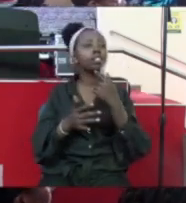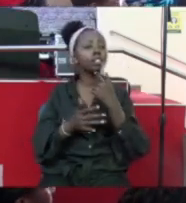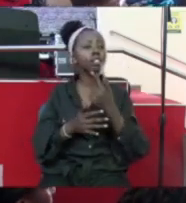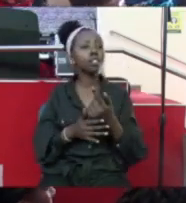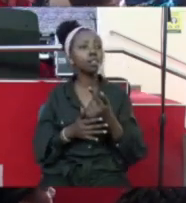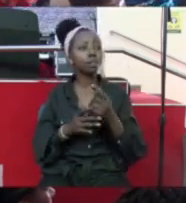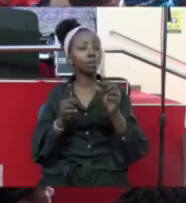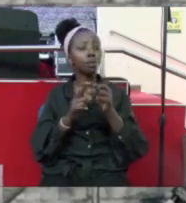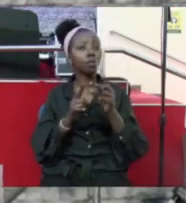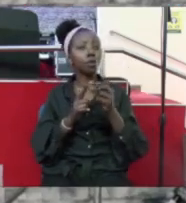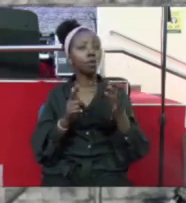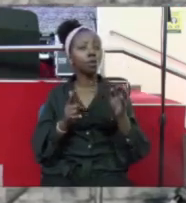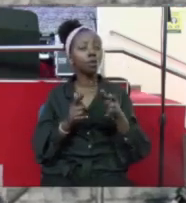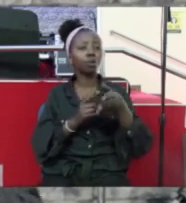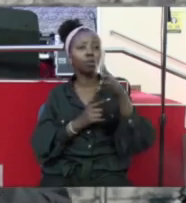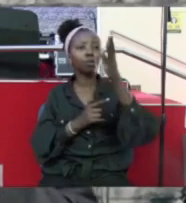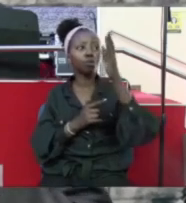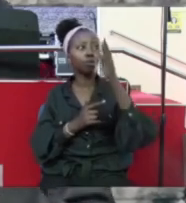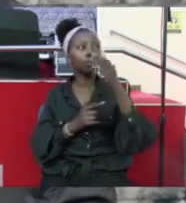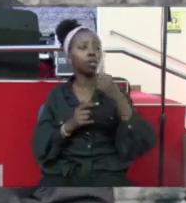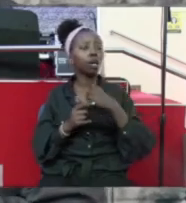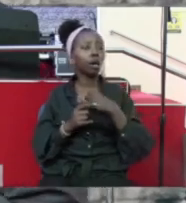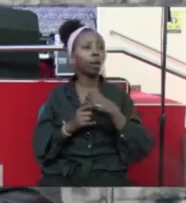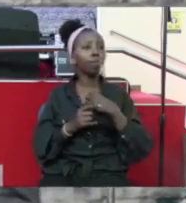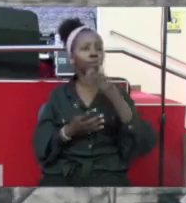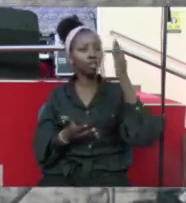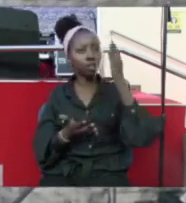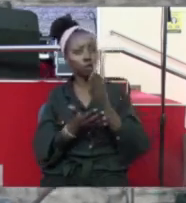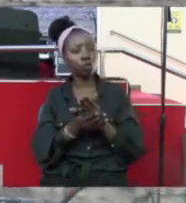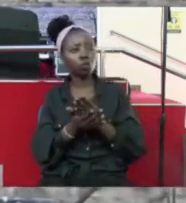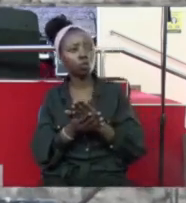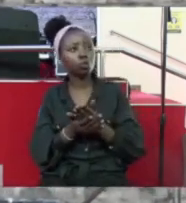God in John 10 says that I'm the true shepherd.